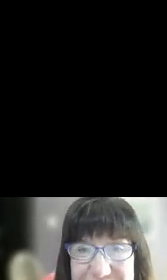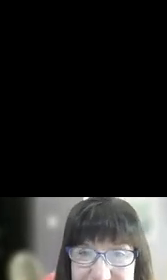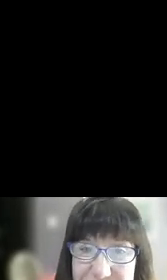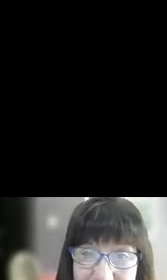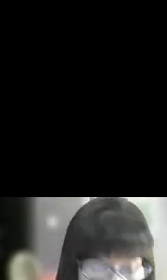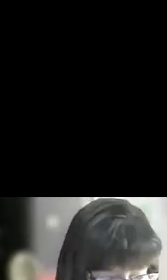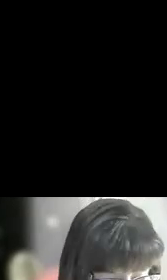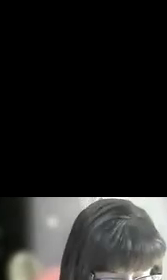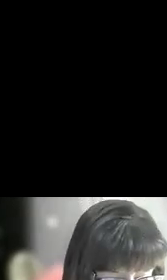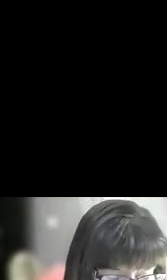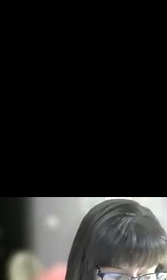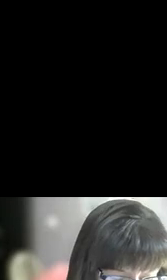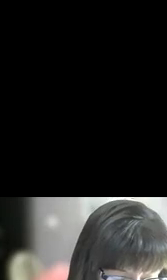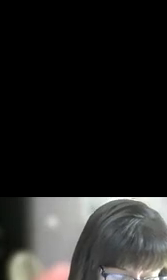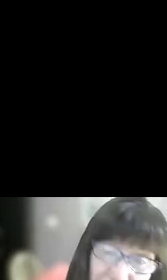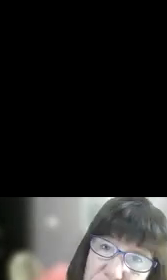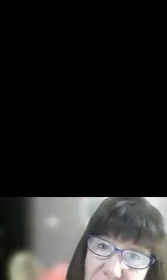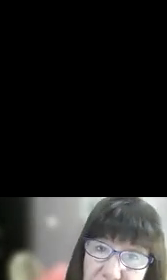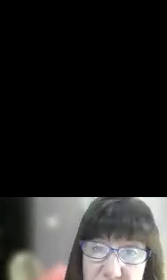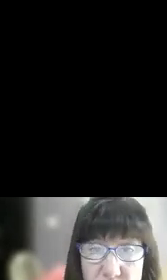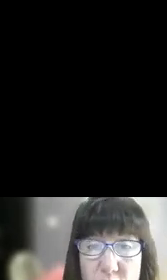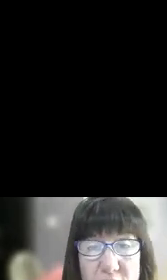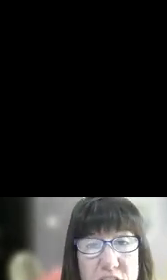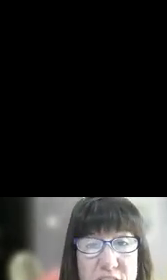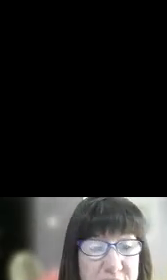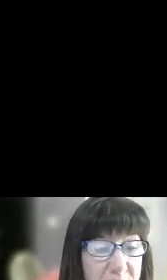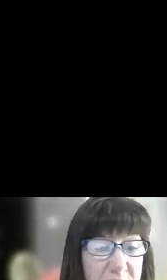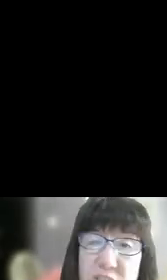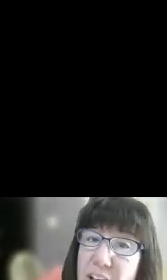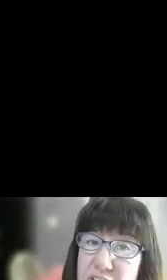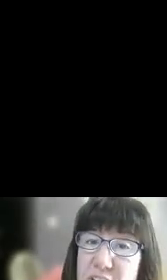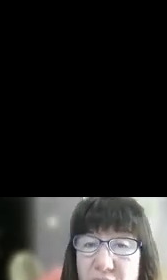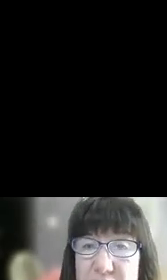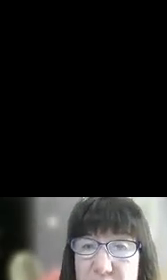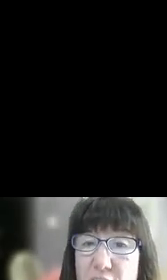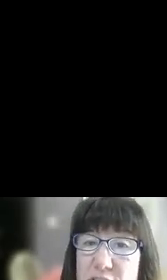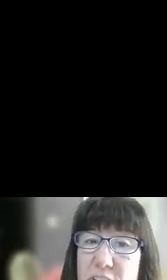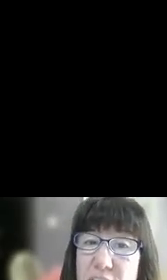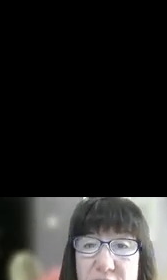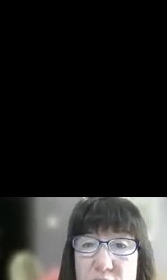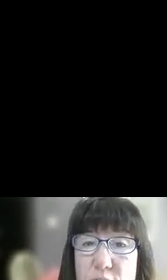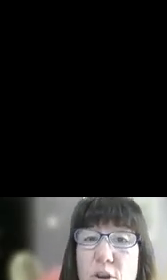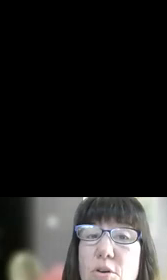specializes in Indigenous students and one in international student questions. And our international advisor is